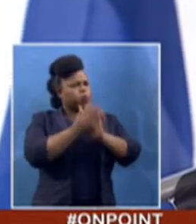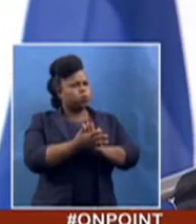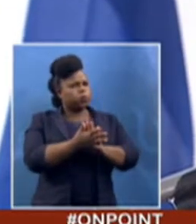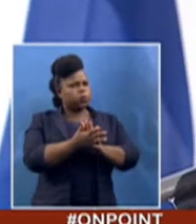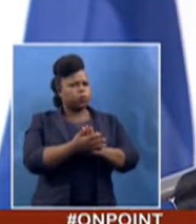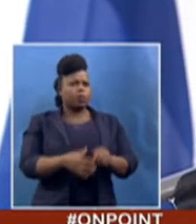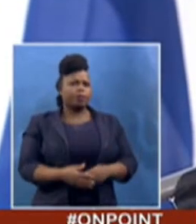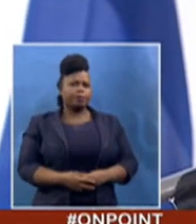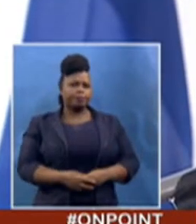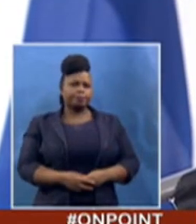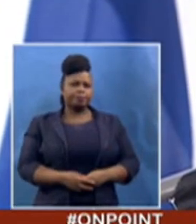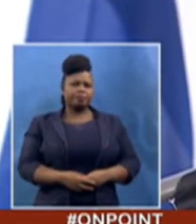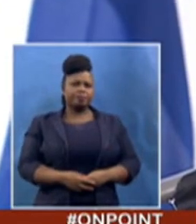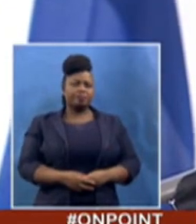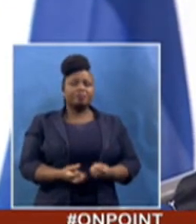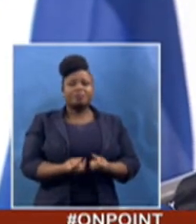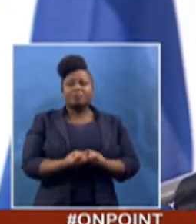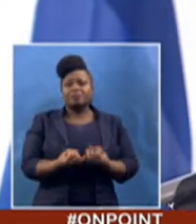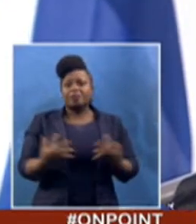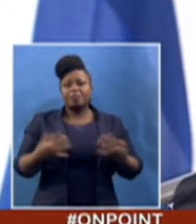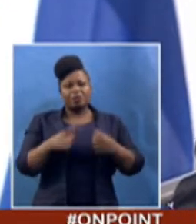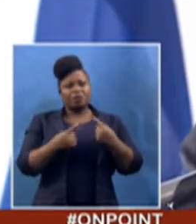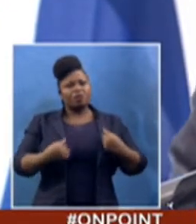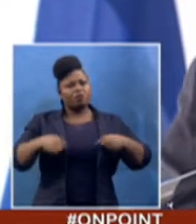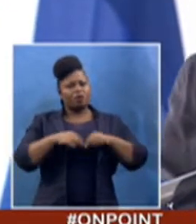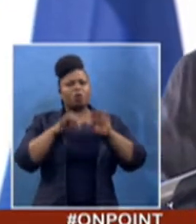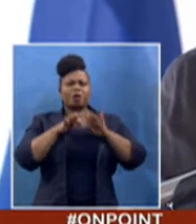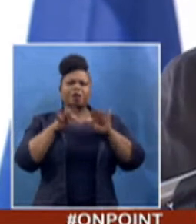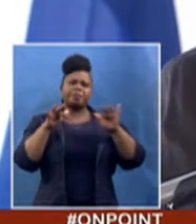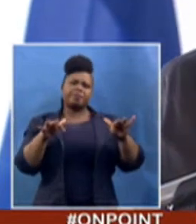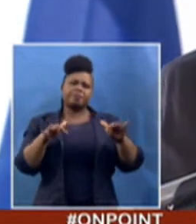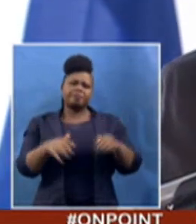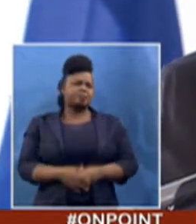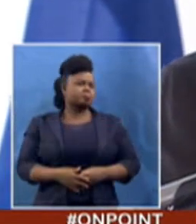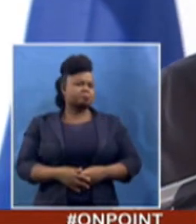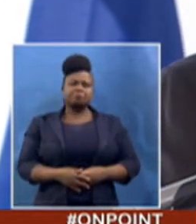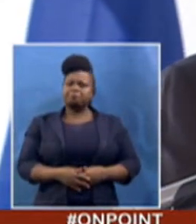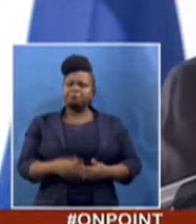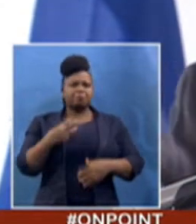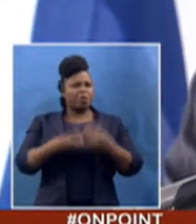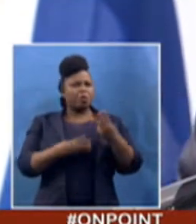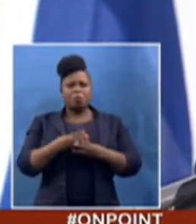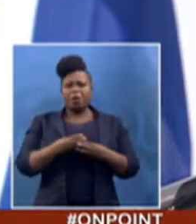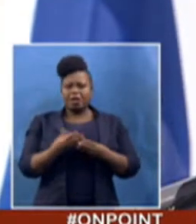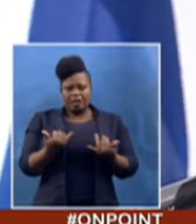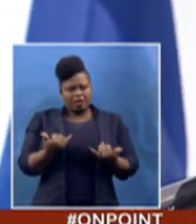But ba heso ba bangata ba lahlehetswe ke mesebetsi.